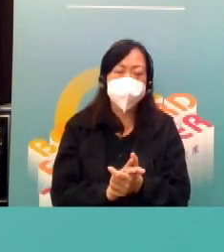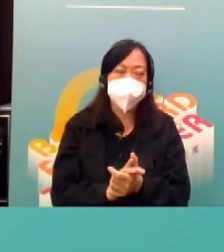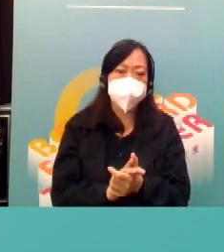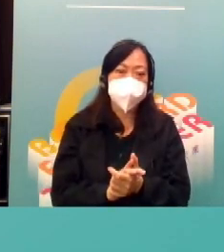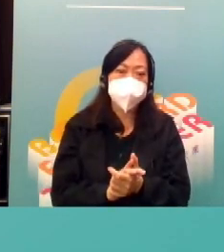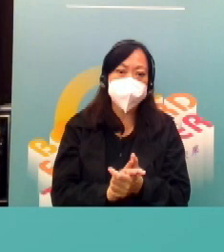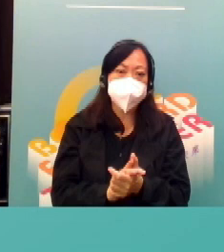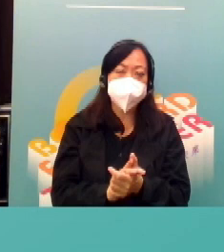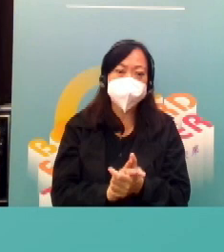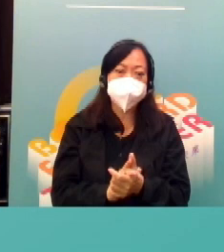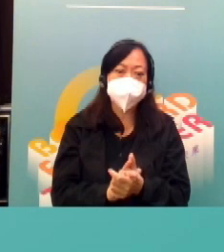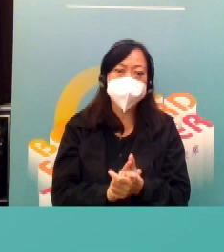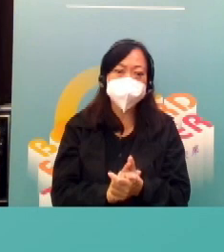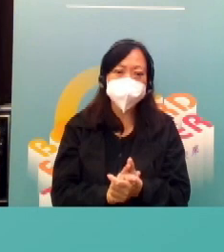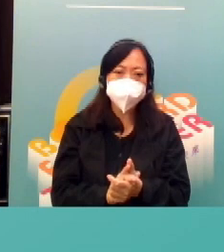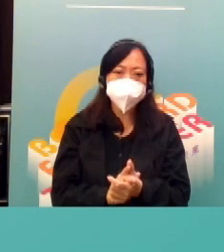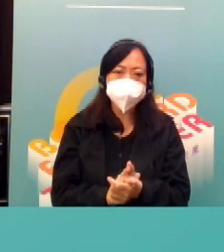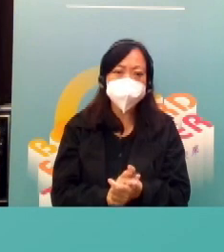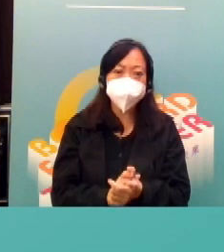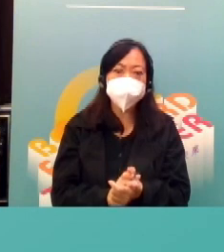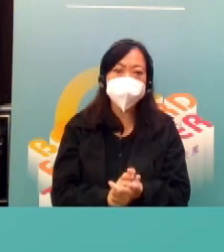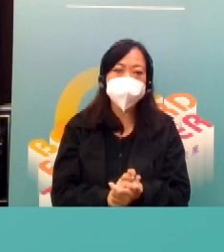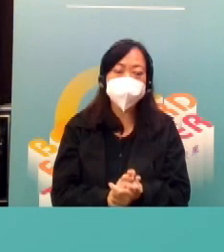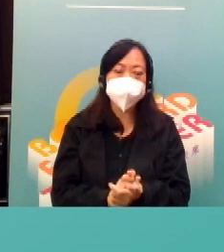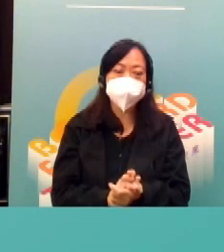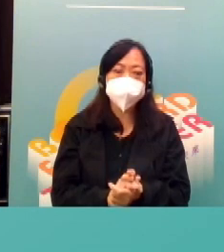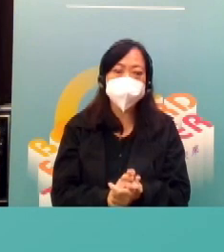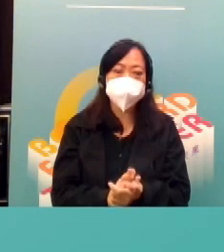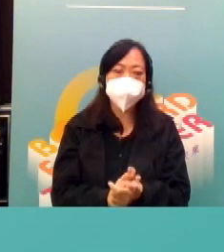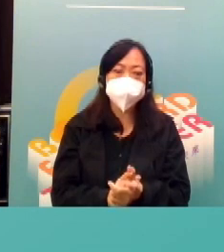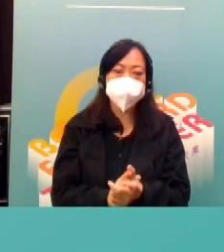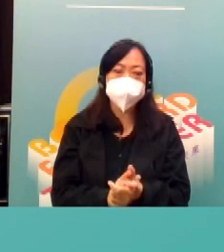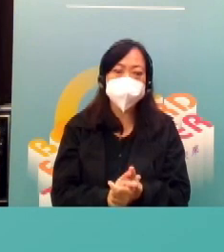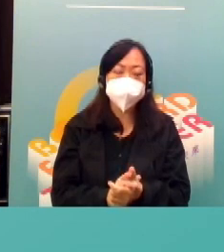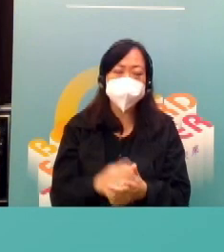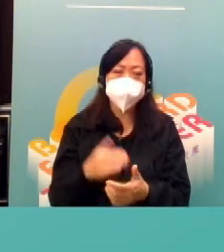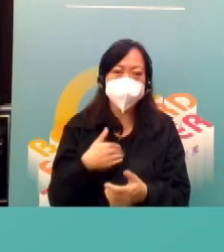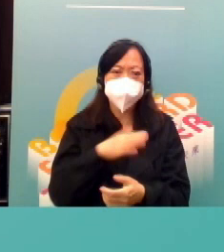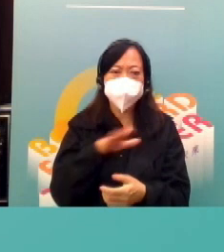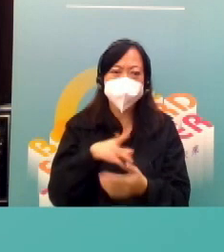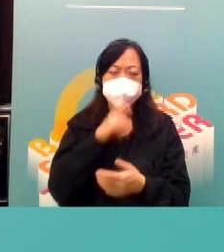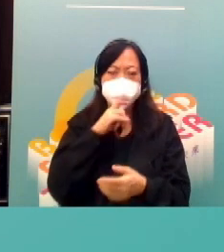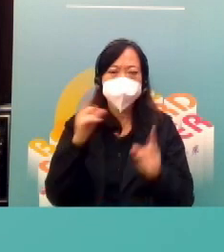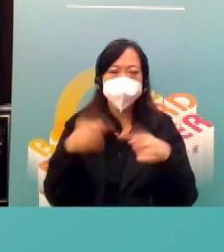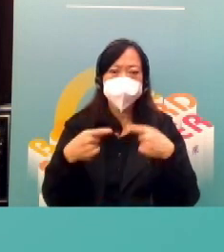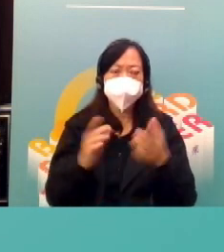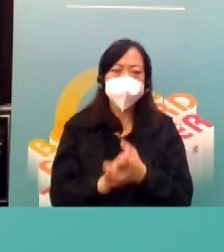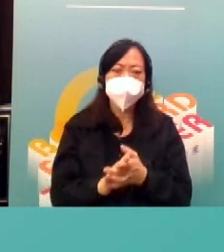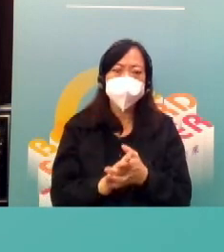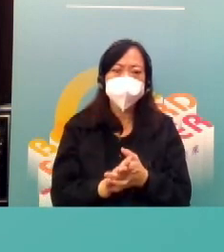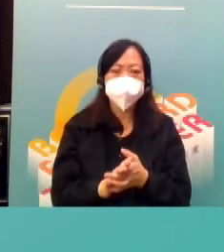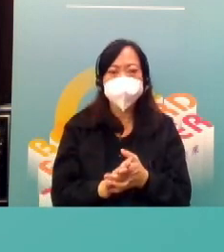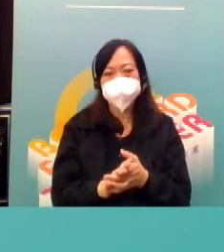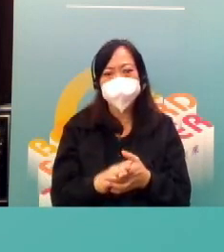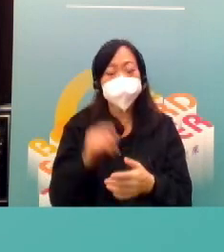loans from banks. So we worked on this very simple app that allowed women to kind of track what money was coming in, what